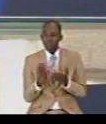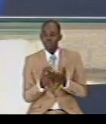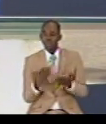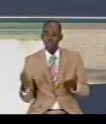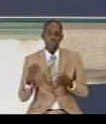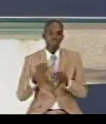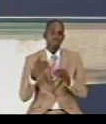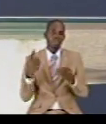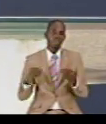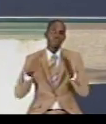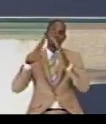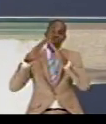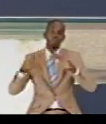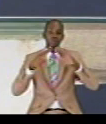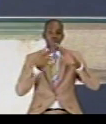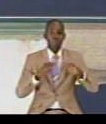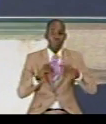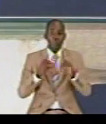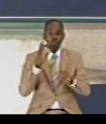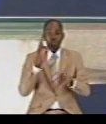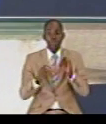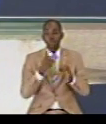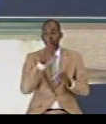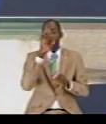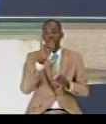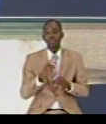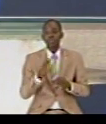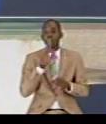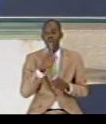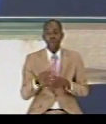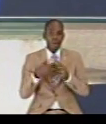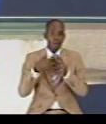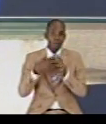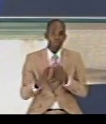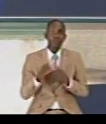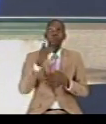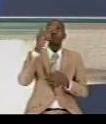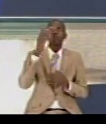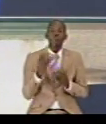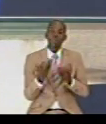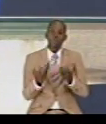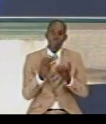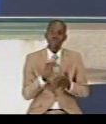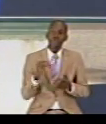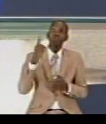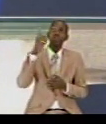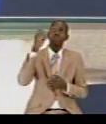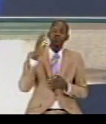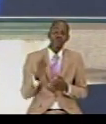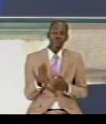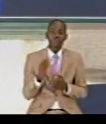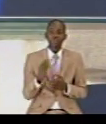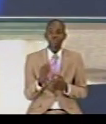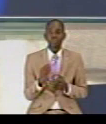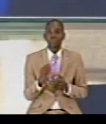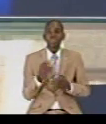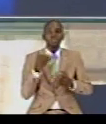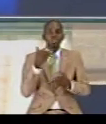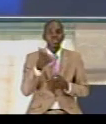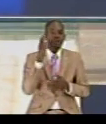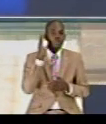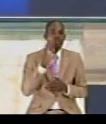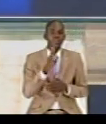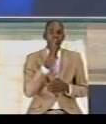if you're really panting after God, desiring after God, longing after God, there'll be